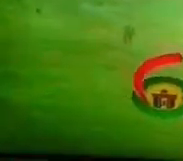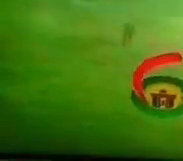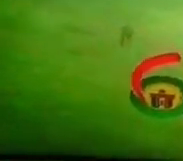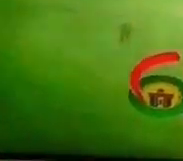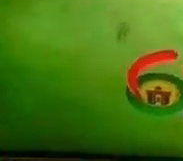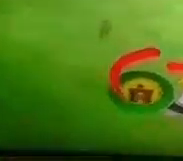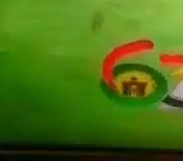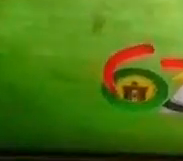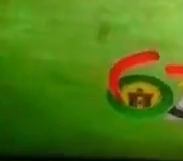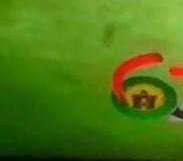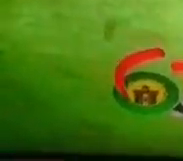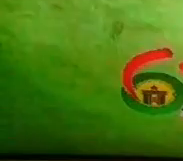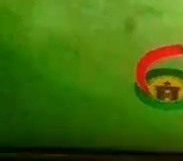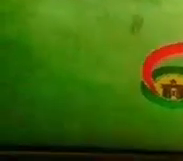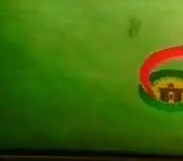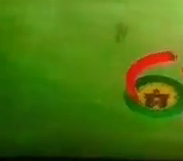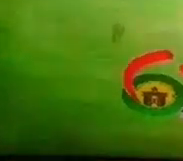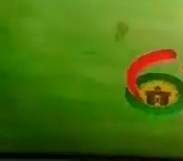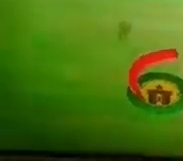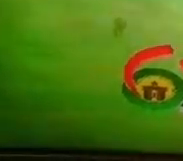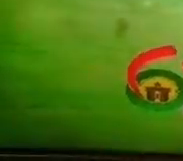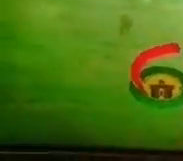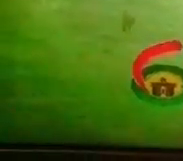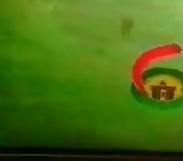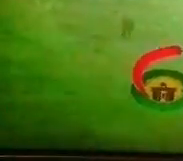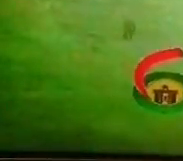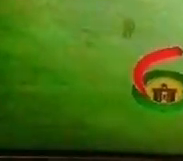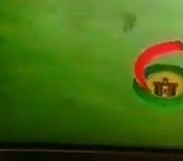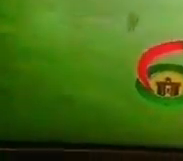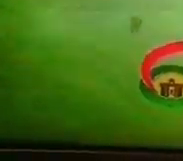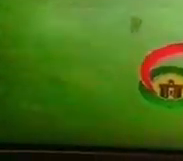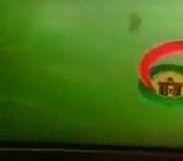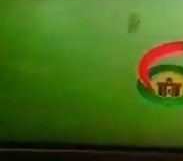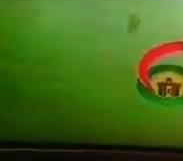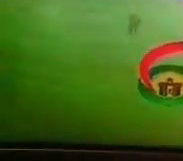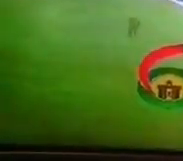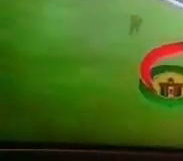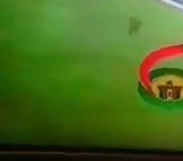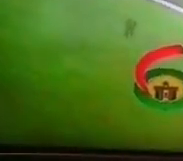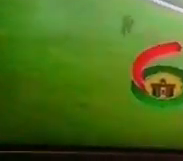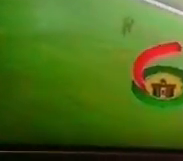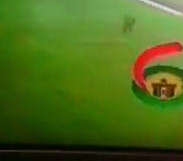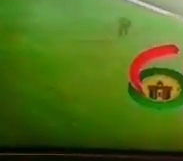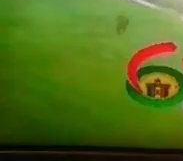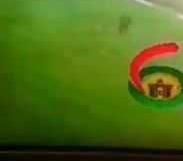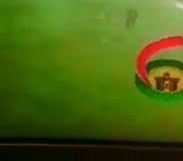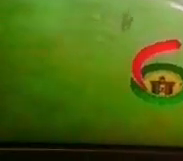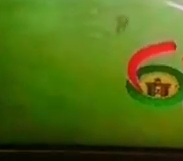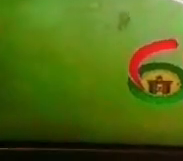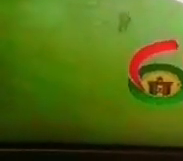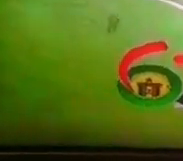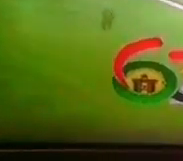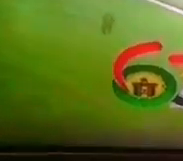This is what it takes to join the military. No wonder I'm a journalist. I would never have joined the military. Oh, you can with